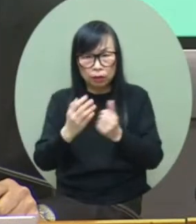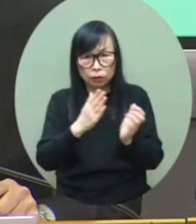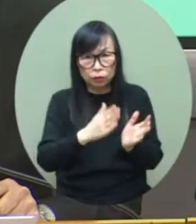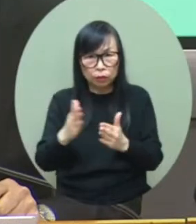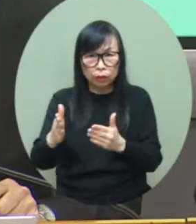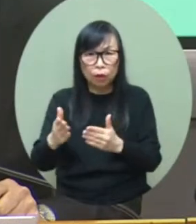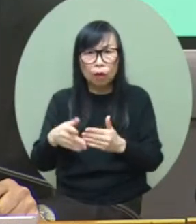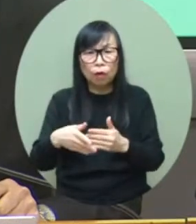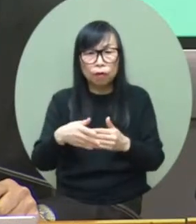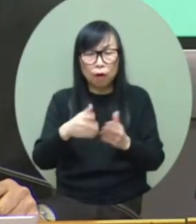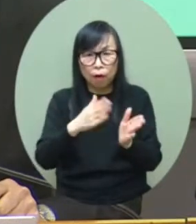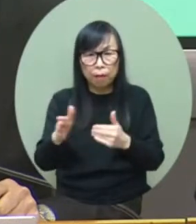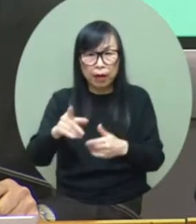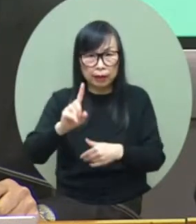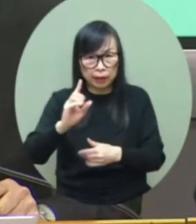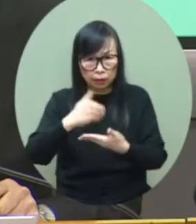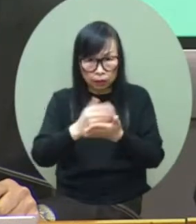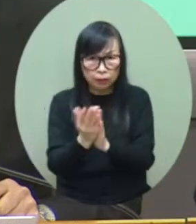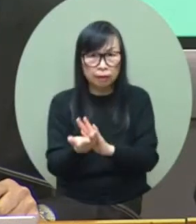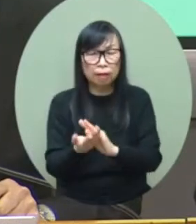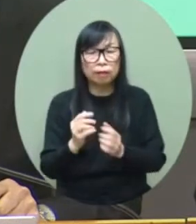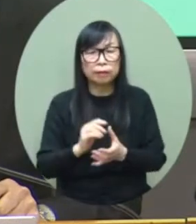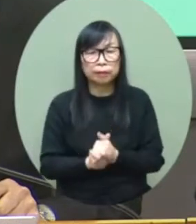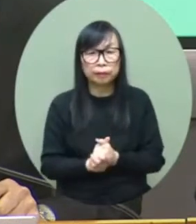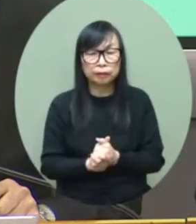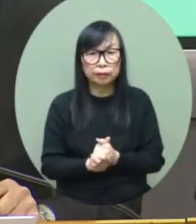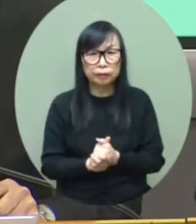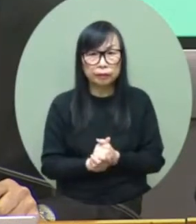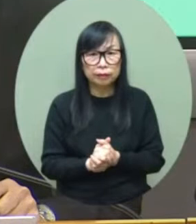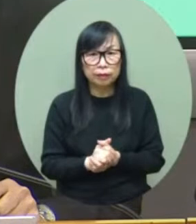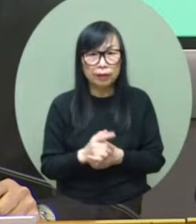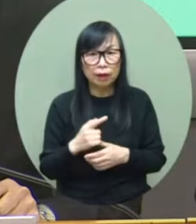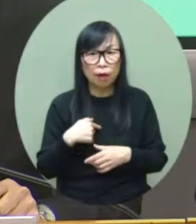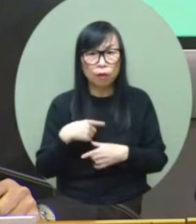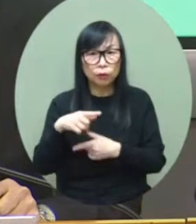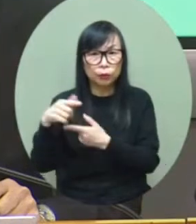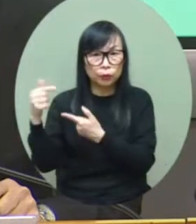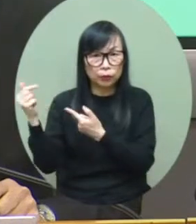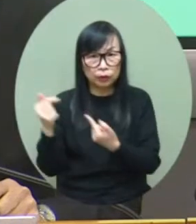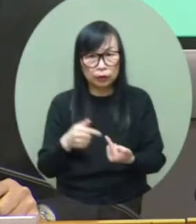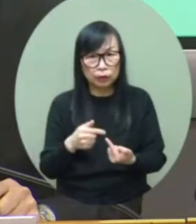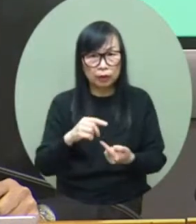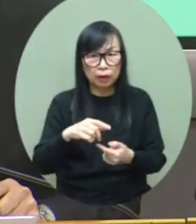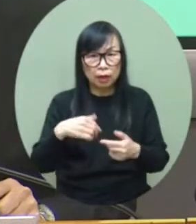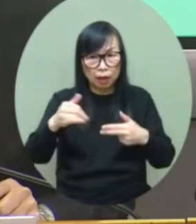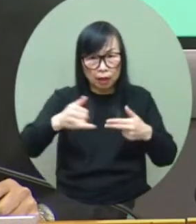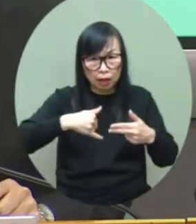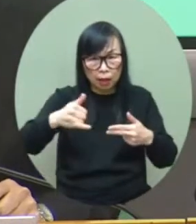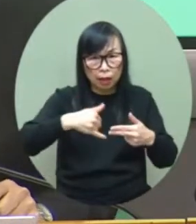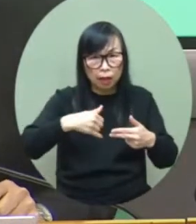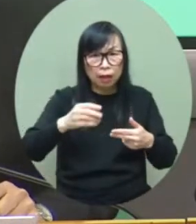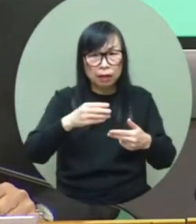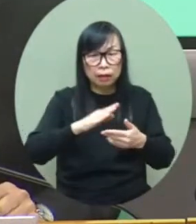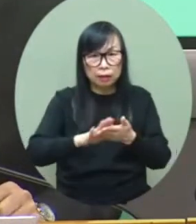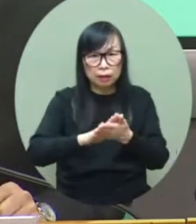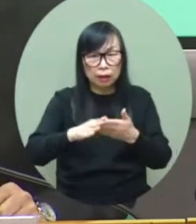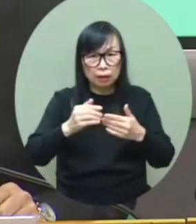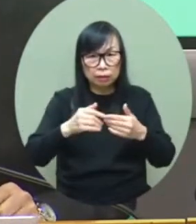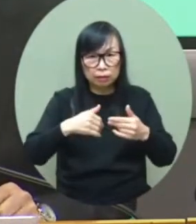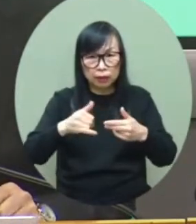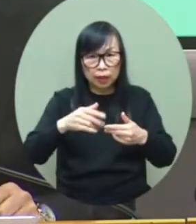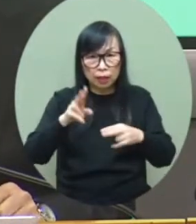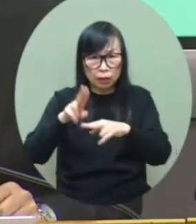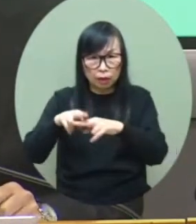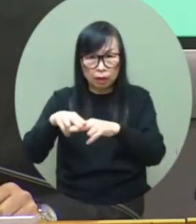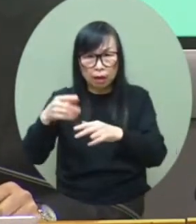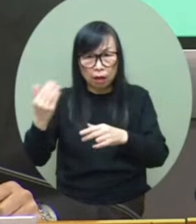support for them. In a moment, the Secretary for Education will be giving you more details about the class resumption arrangement. On the whole, I will continue to